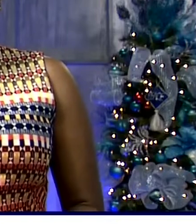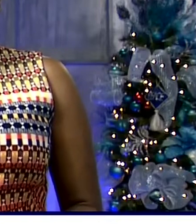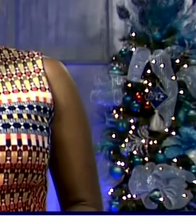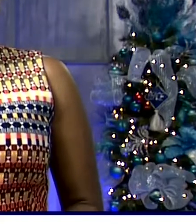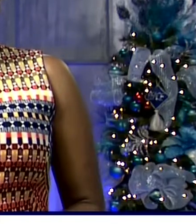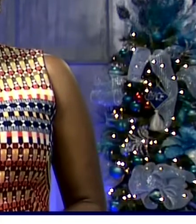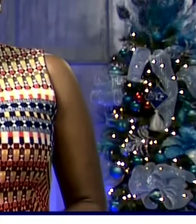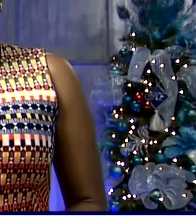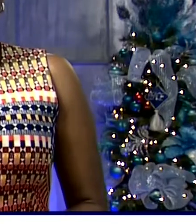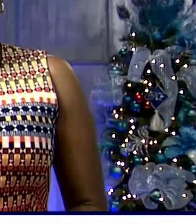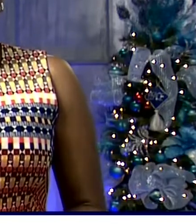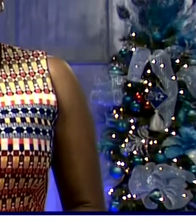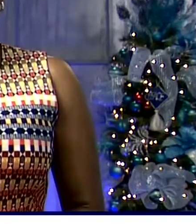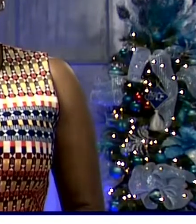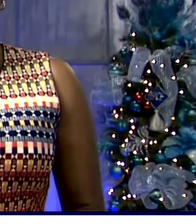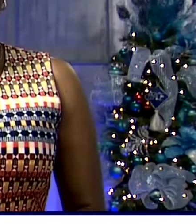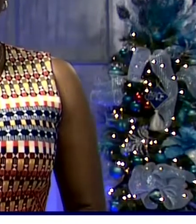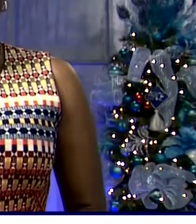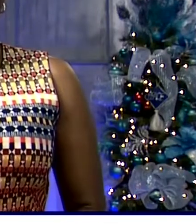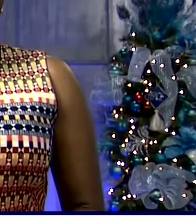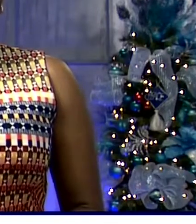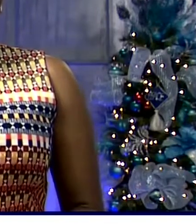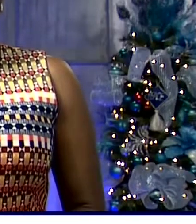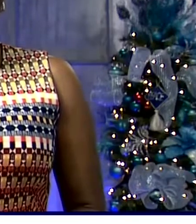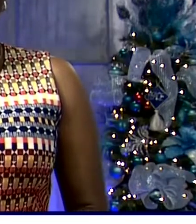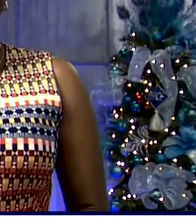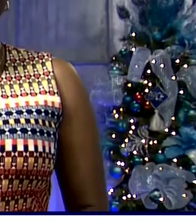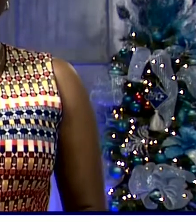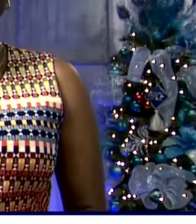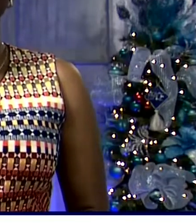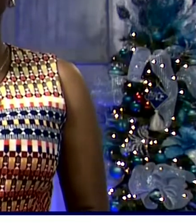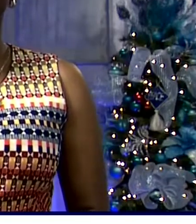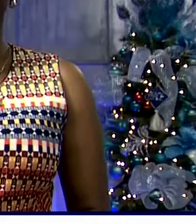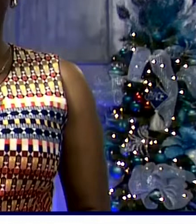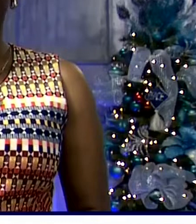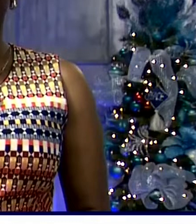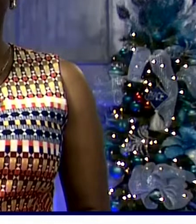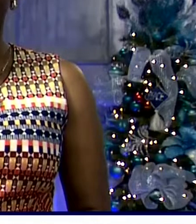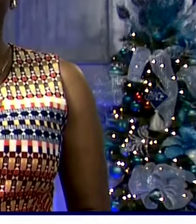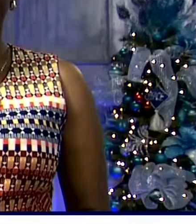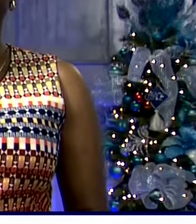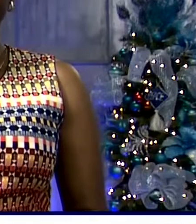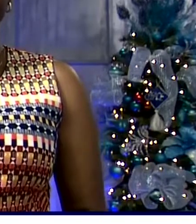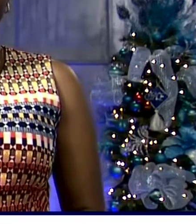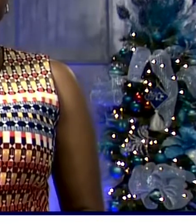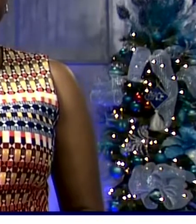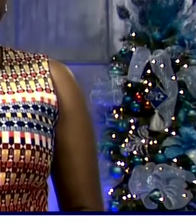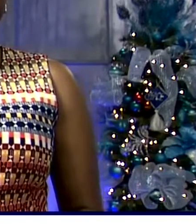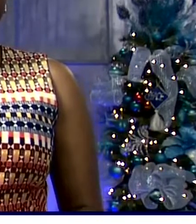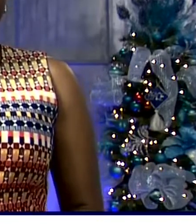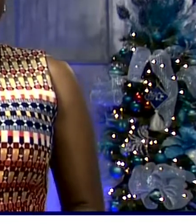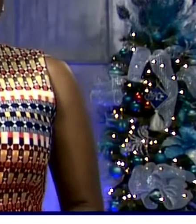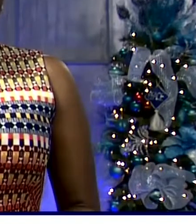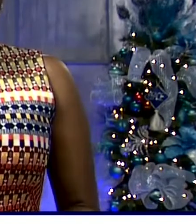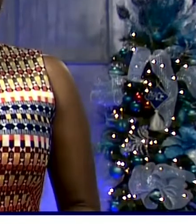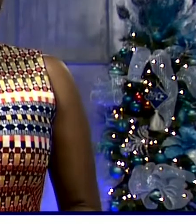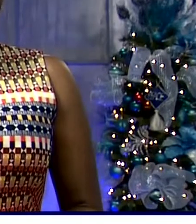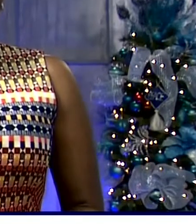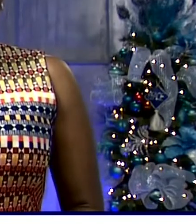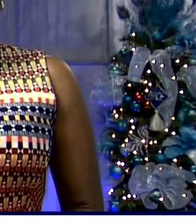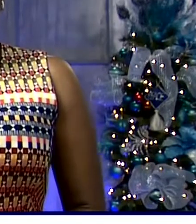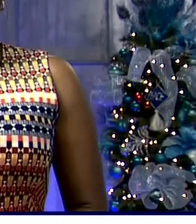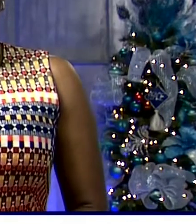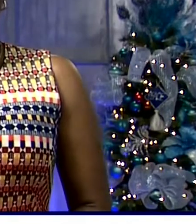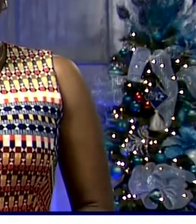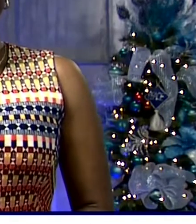of approval. The acting fire chief wants Barbadians to exercise extra care this Yuletide season. A warning